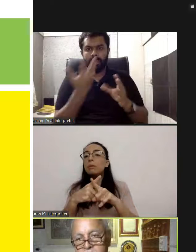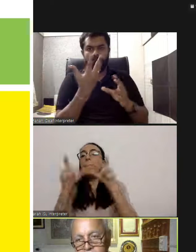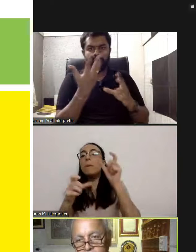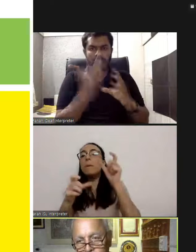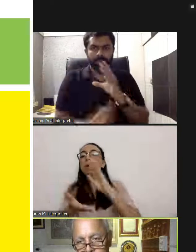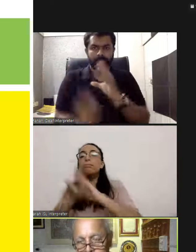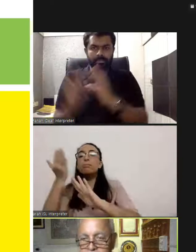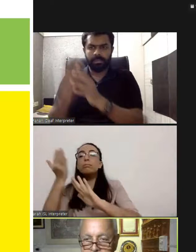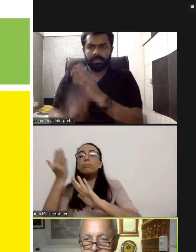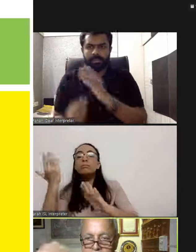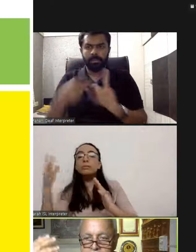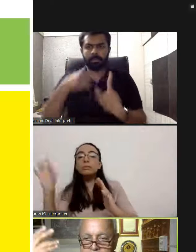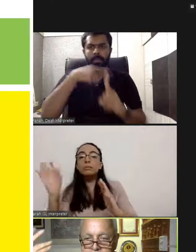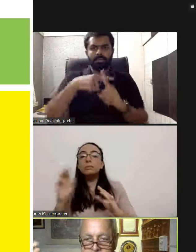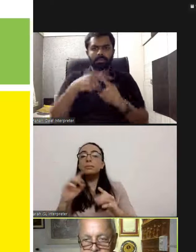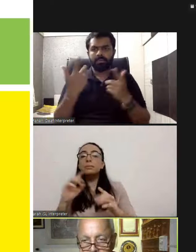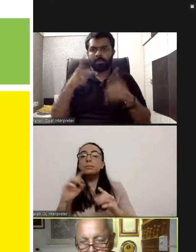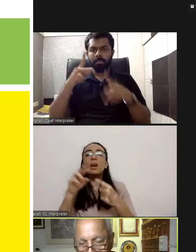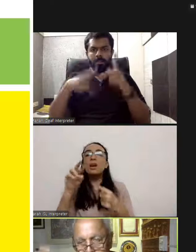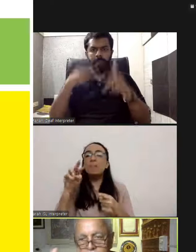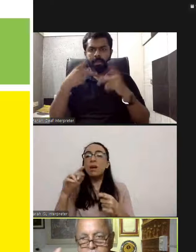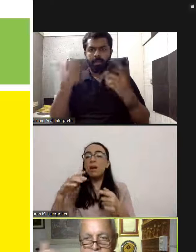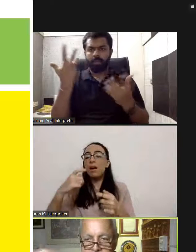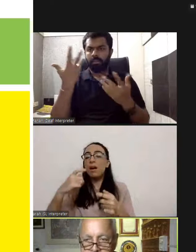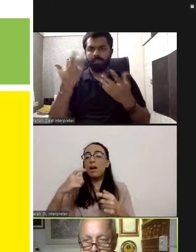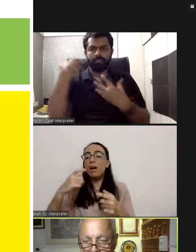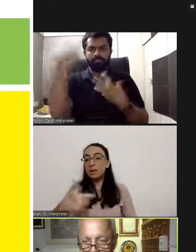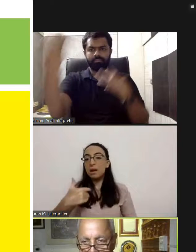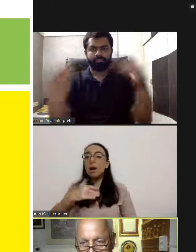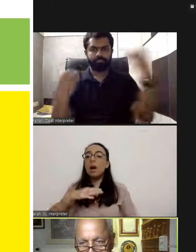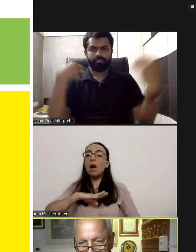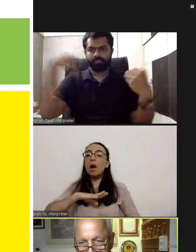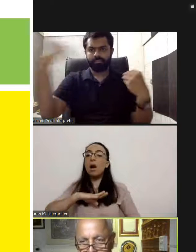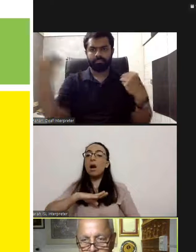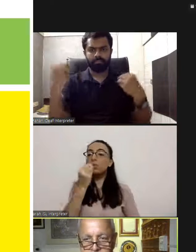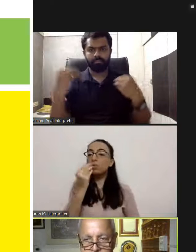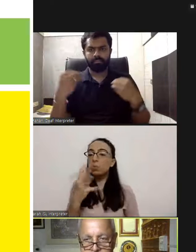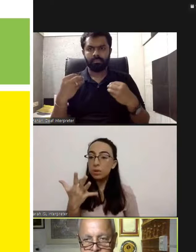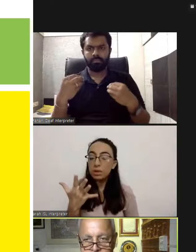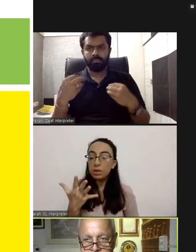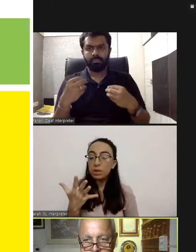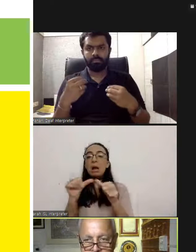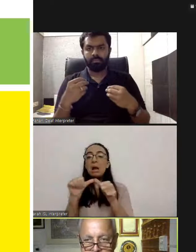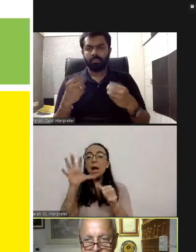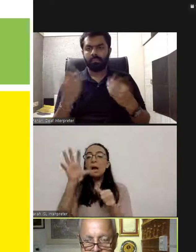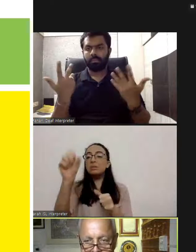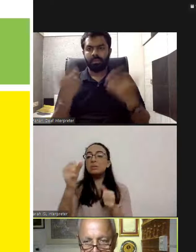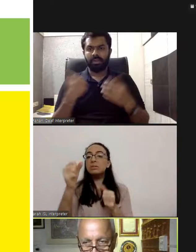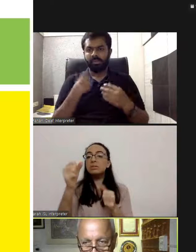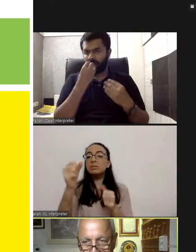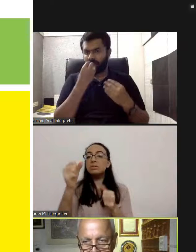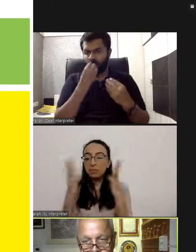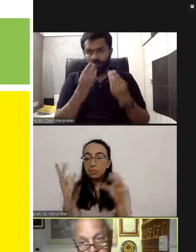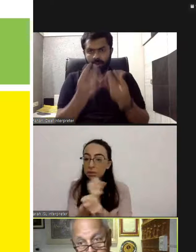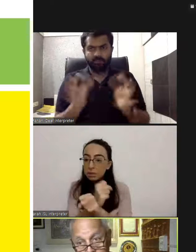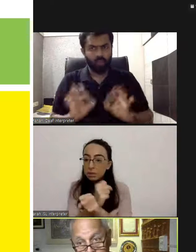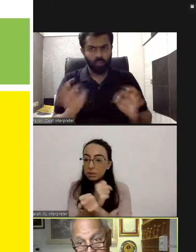material deprivation. He doesn't have enough food, he doesn't have enough access to education, doesn't have enough access